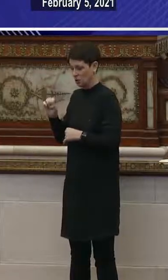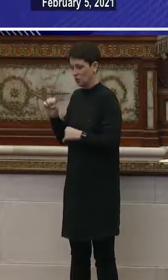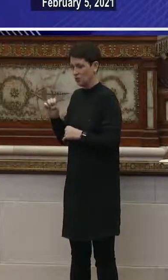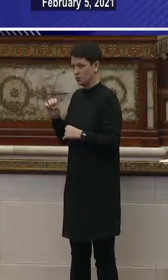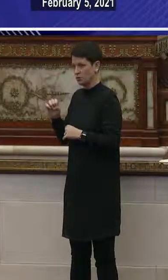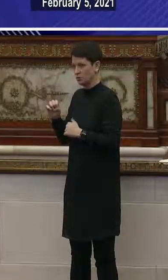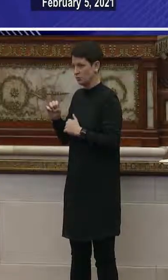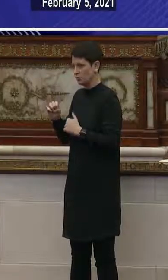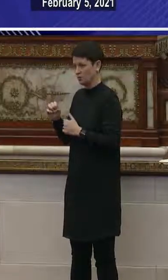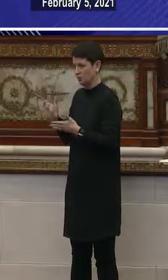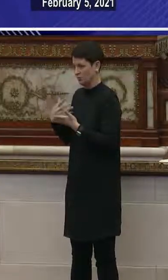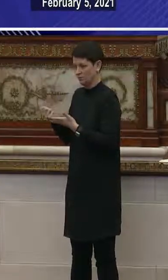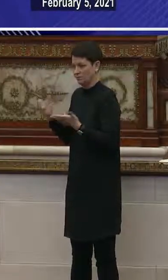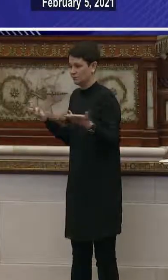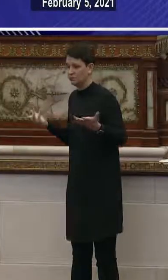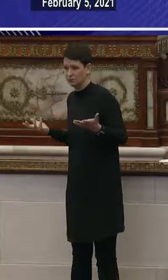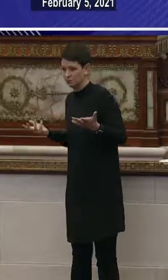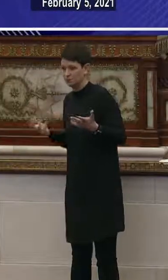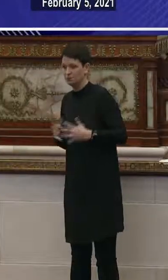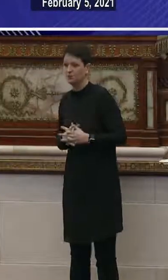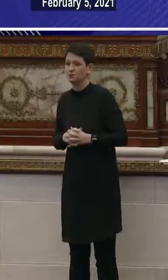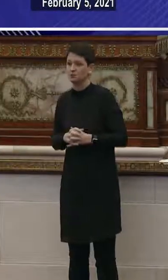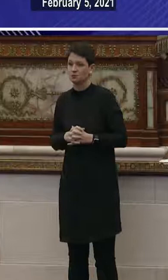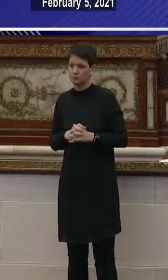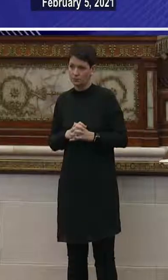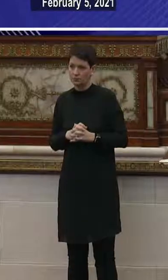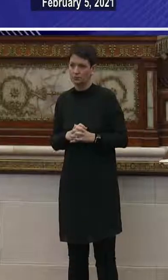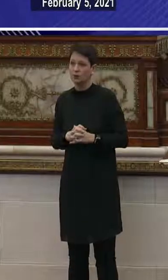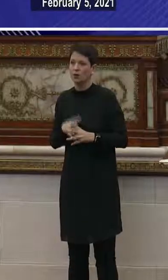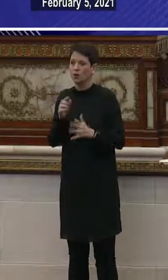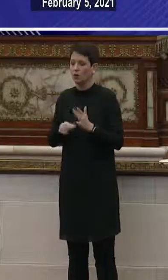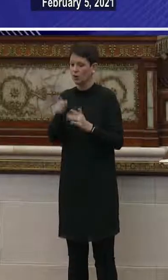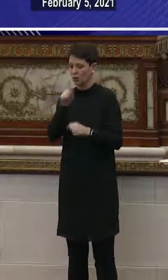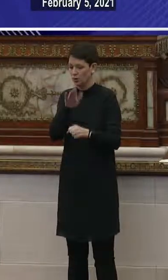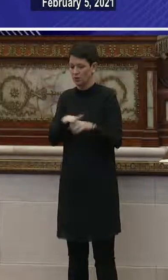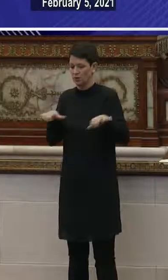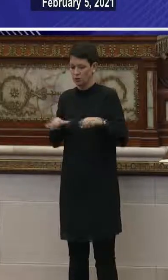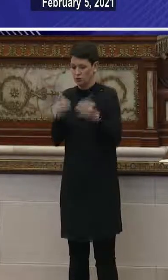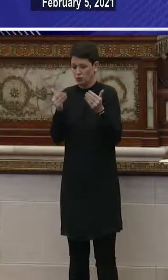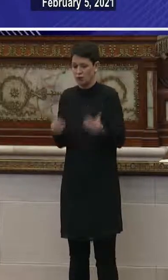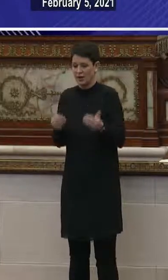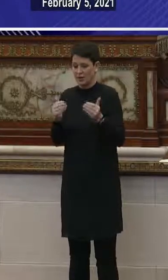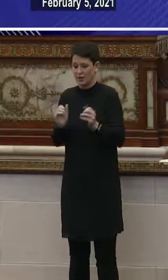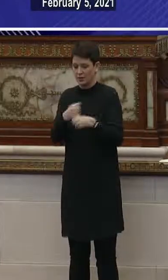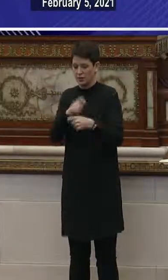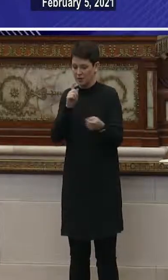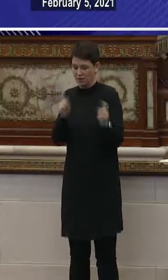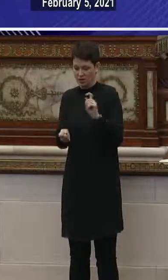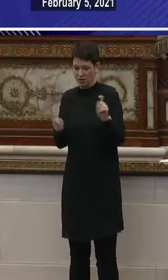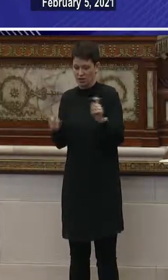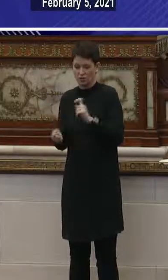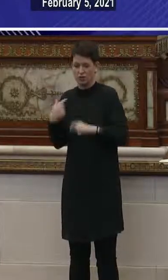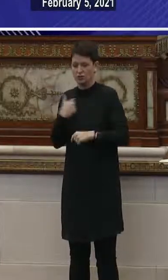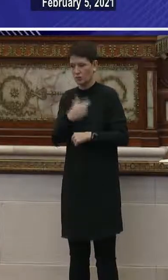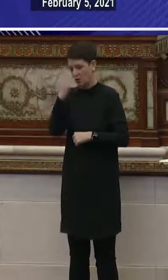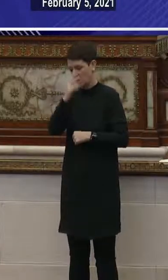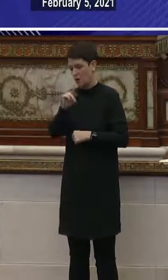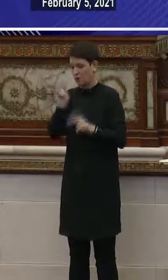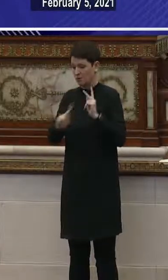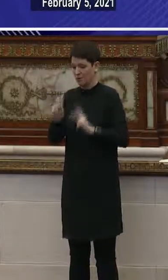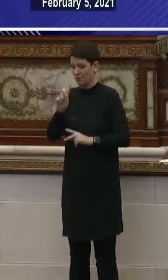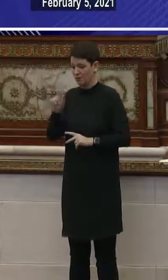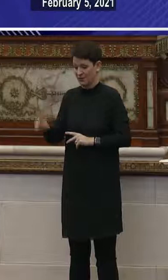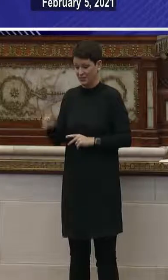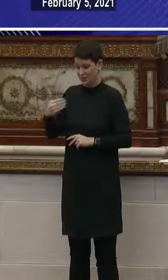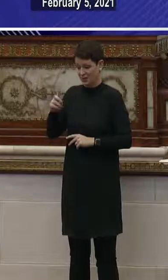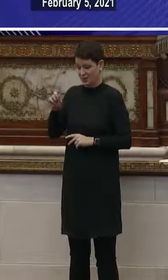weeks. So what are you committed to do right now to make changes so we know that Philadelphians with